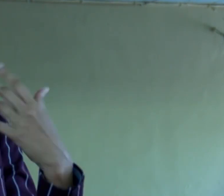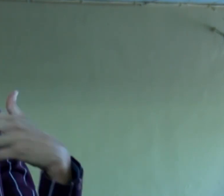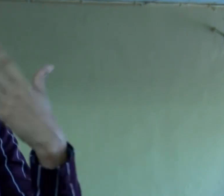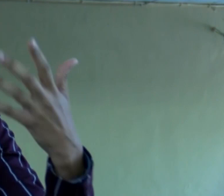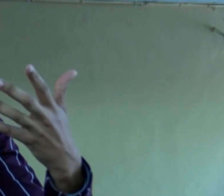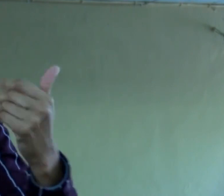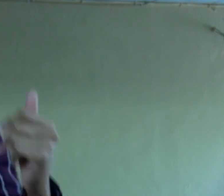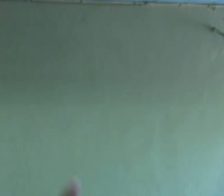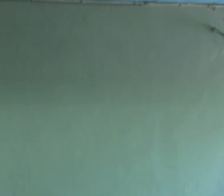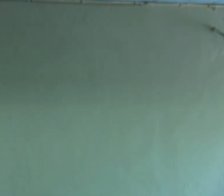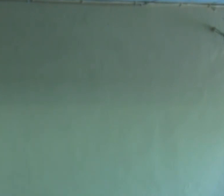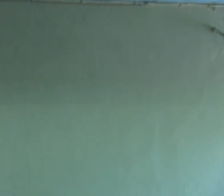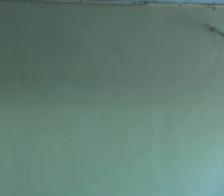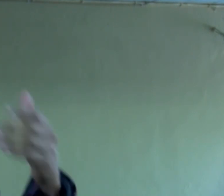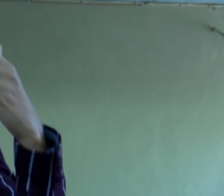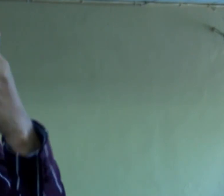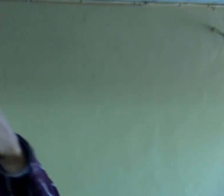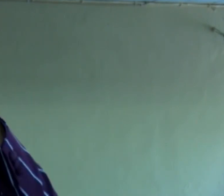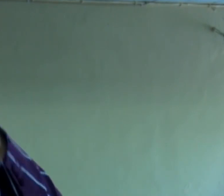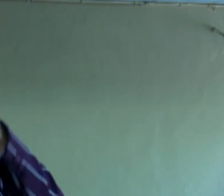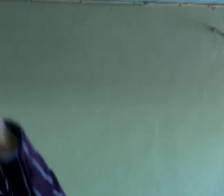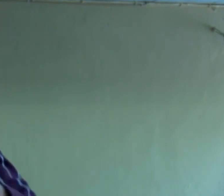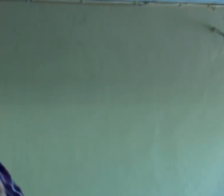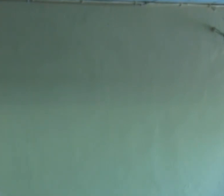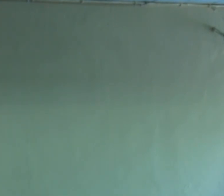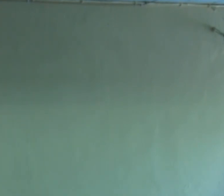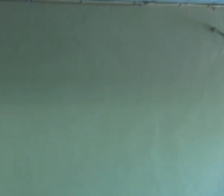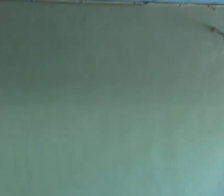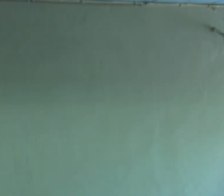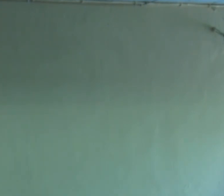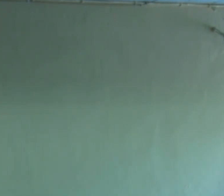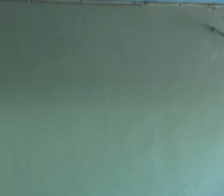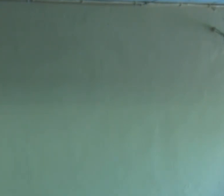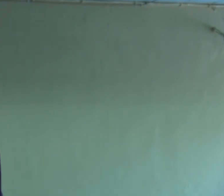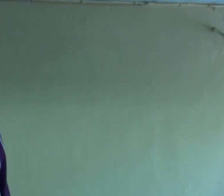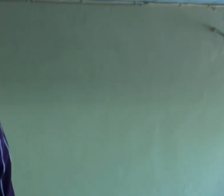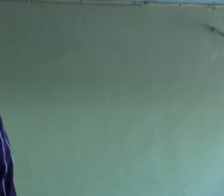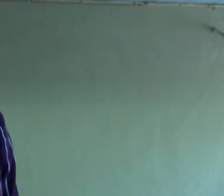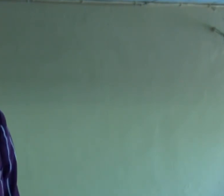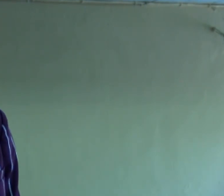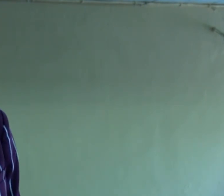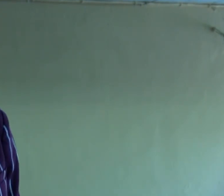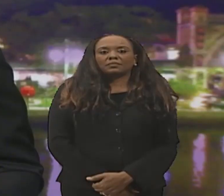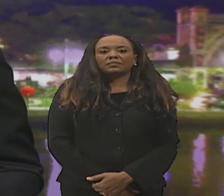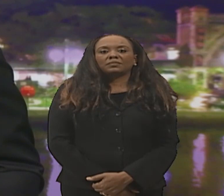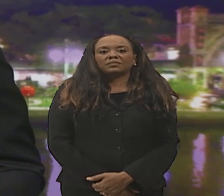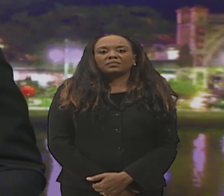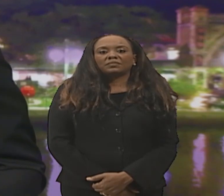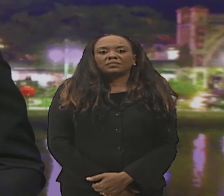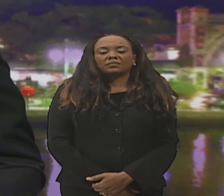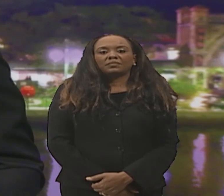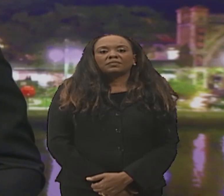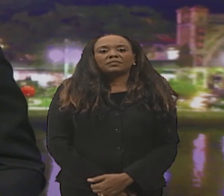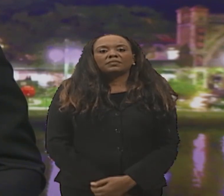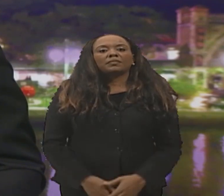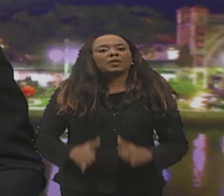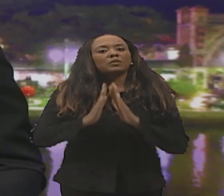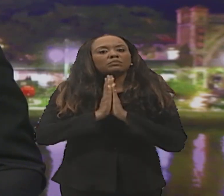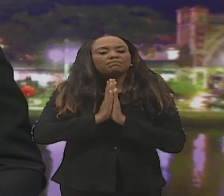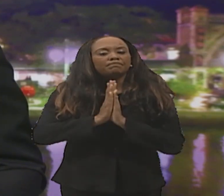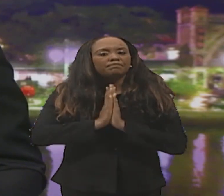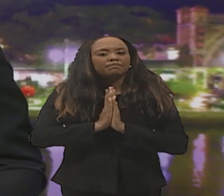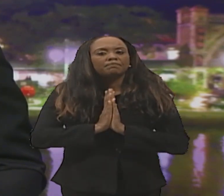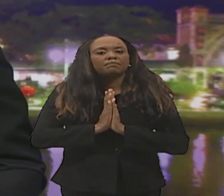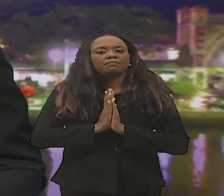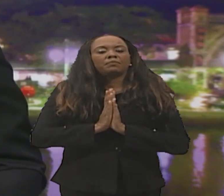that you have the tools to work with, and that you have the environment in which you have to work with. An appeal is being made